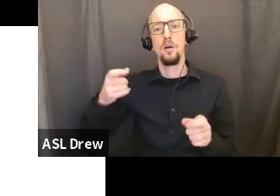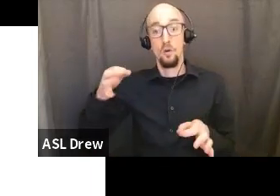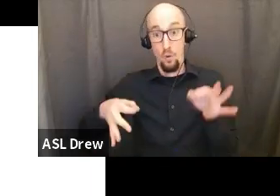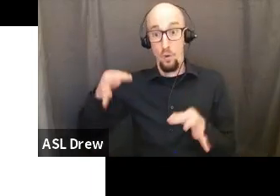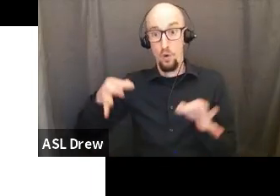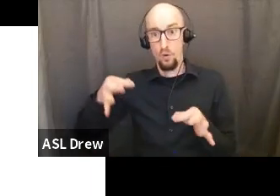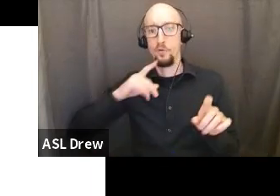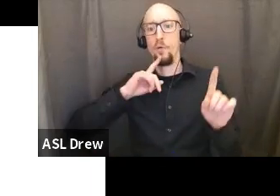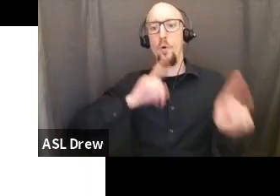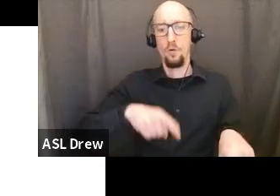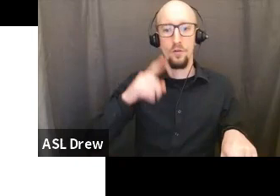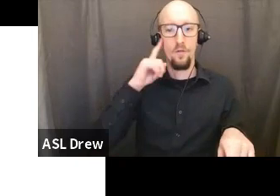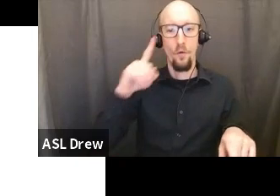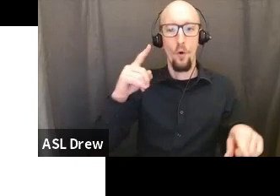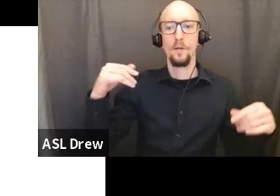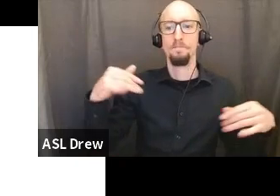order, which